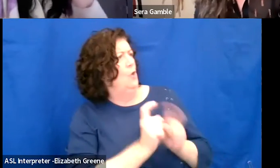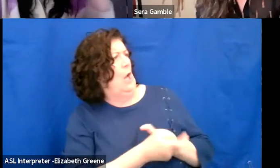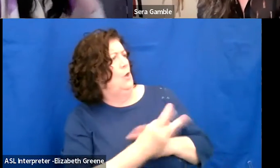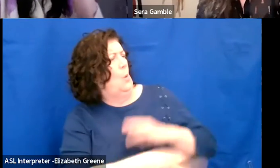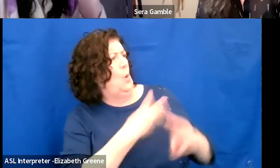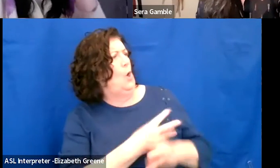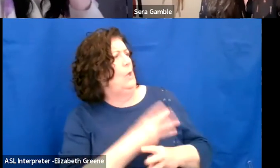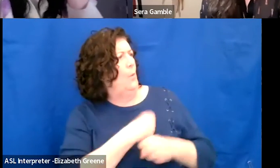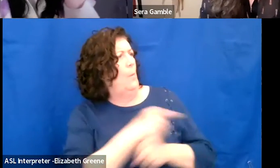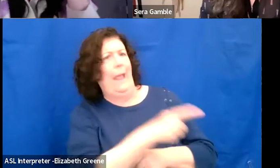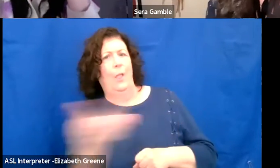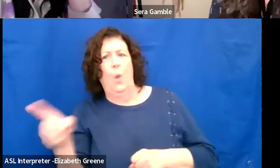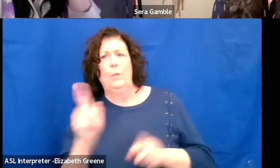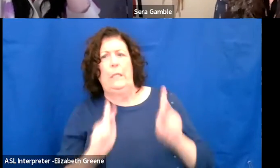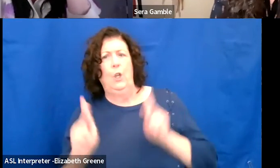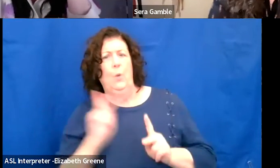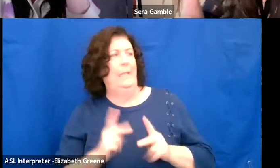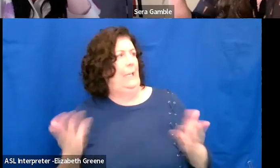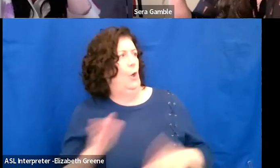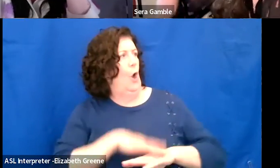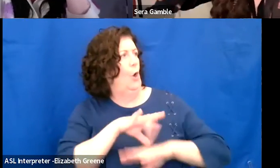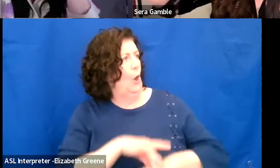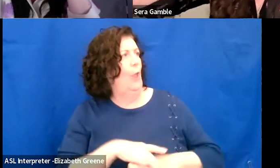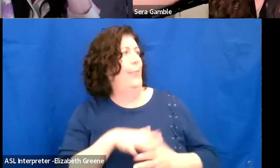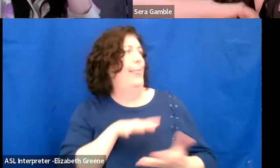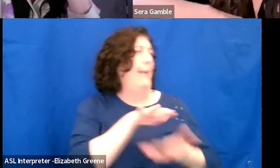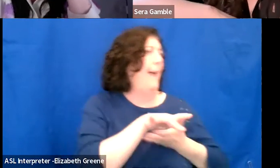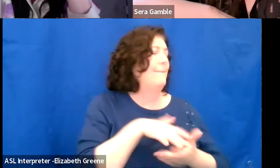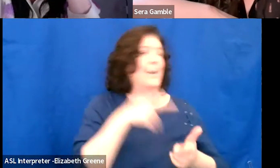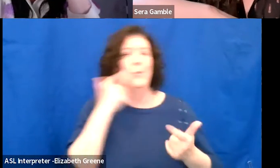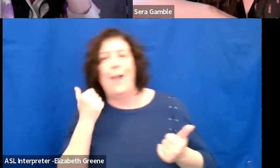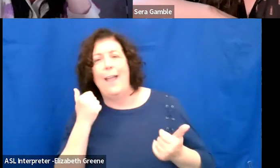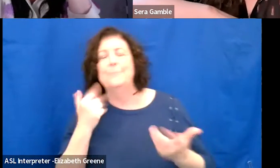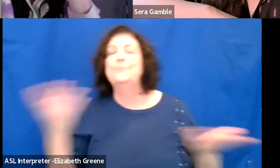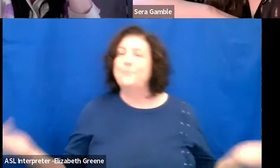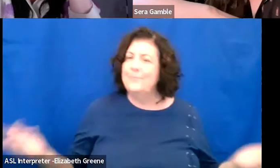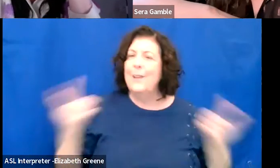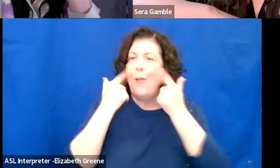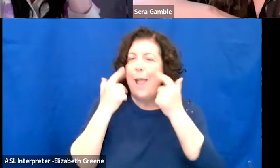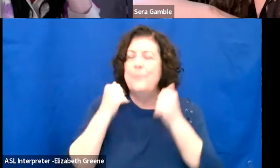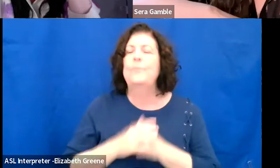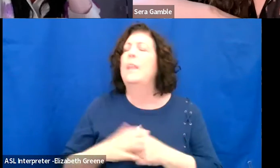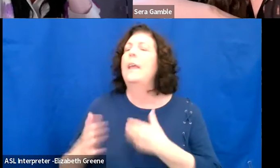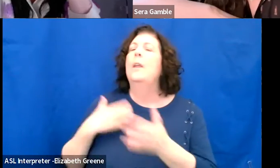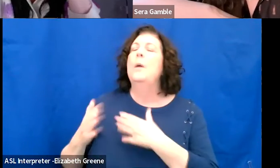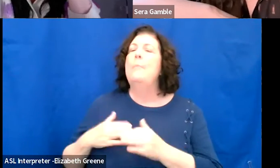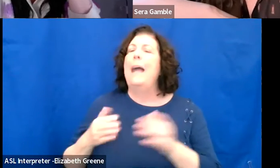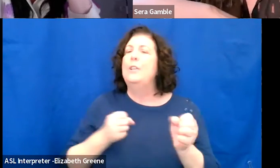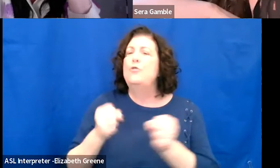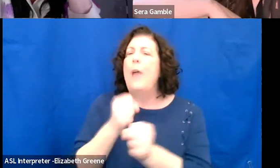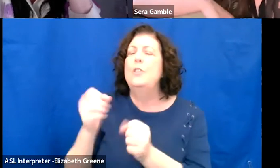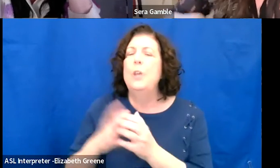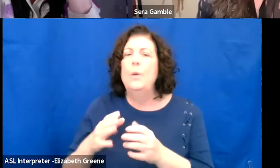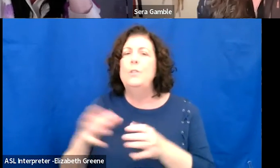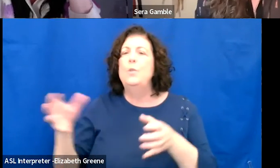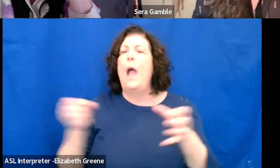instead. I'll hit their emotions. So like one of my strategies was just to hire more people at upper level, hire people who had experience